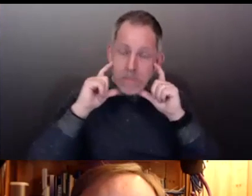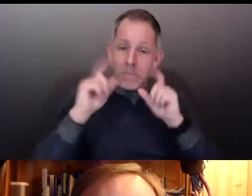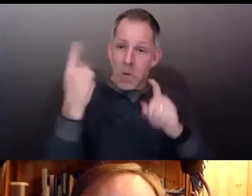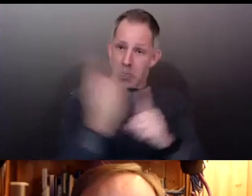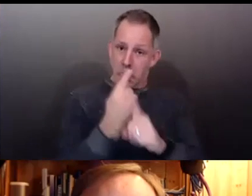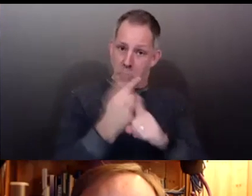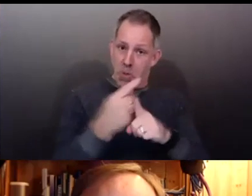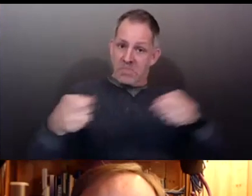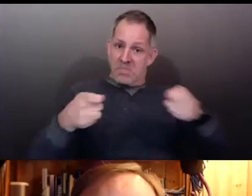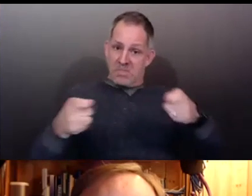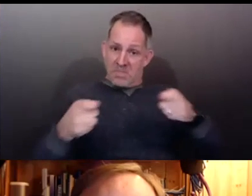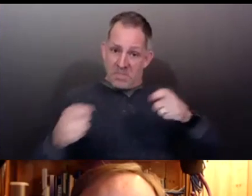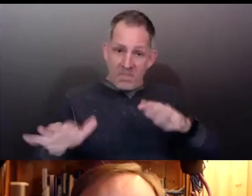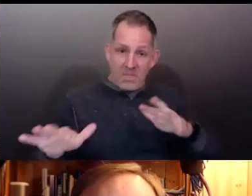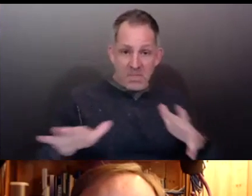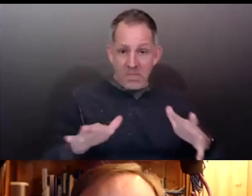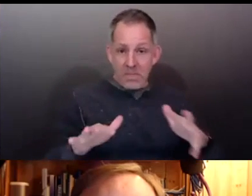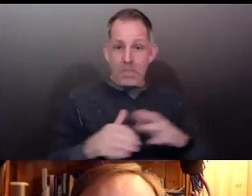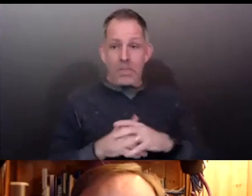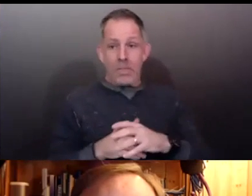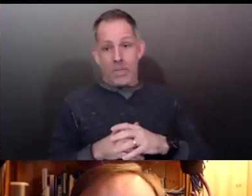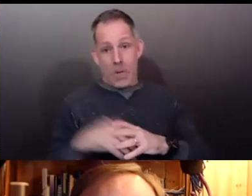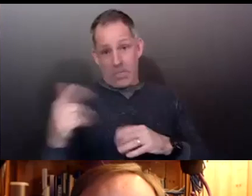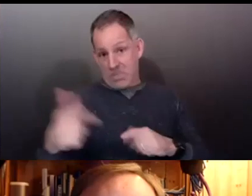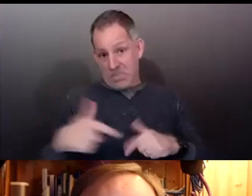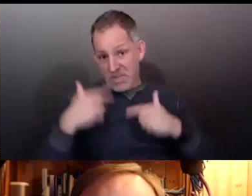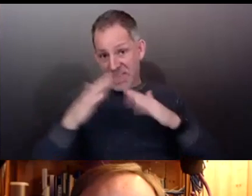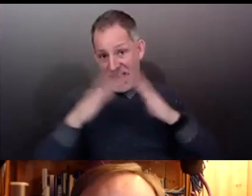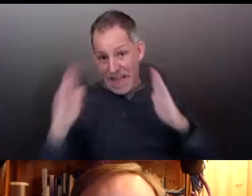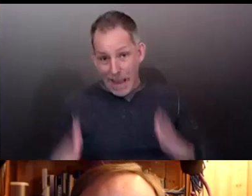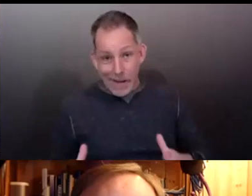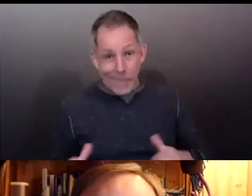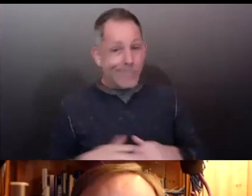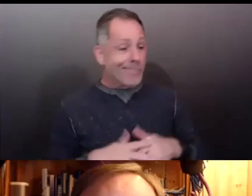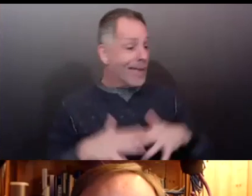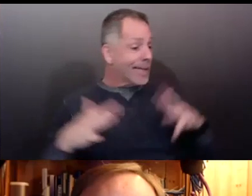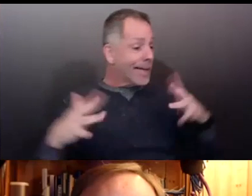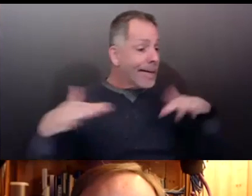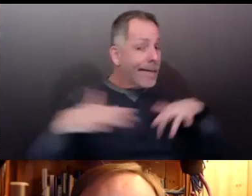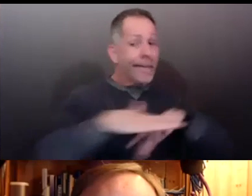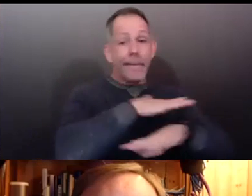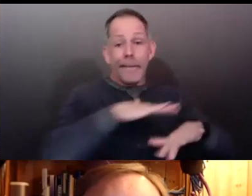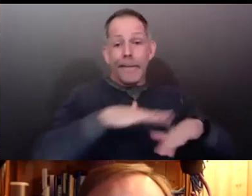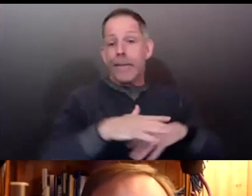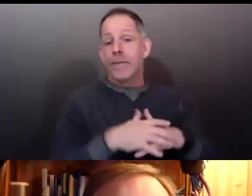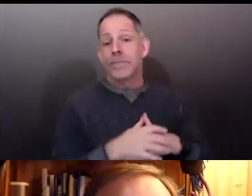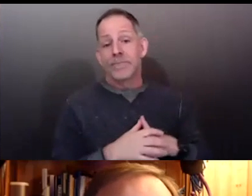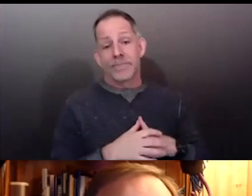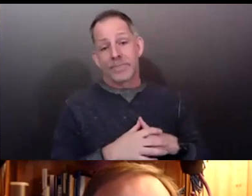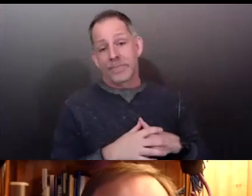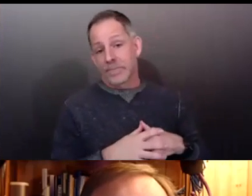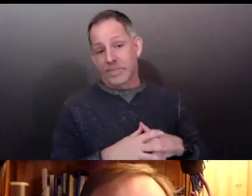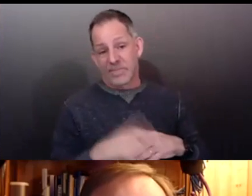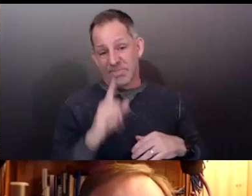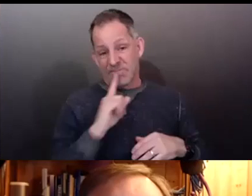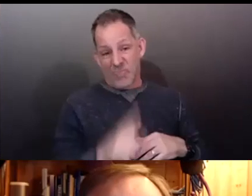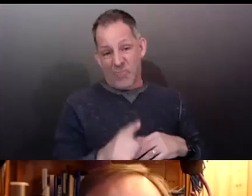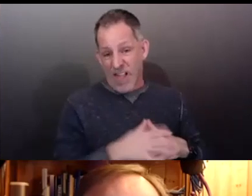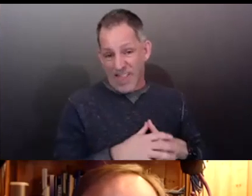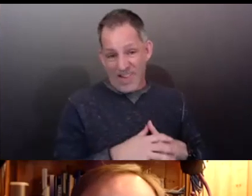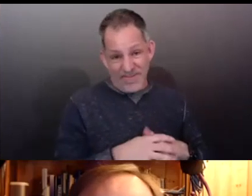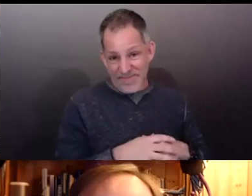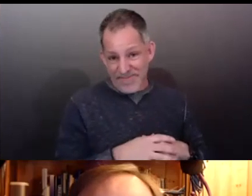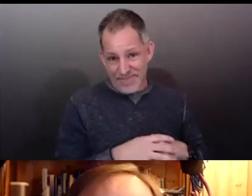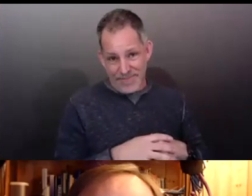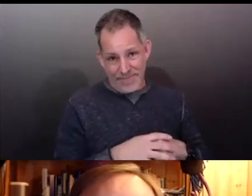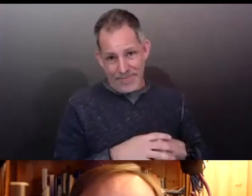and go to gatherings, and on an individual basis, you know, you can get positive feedback that that's okay.